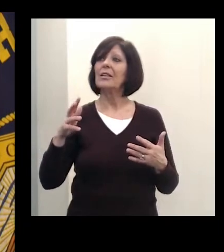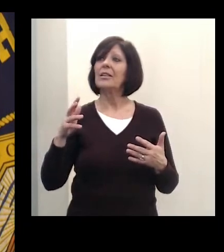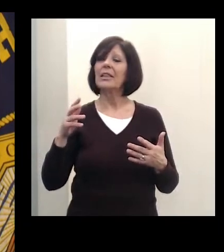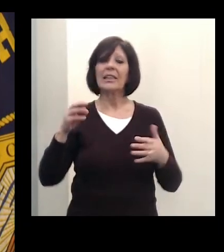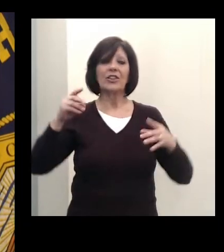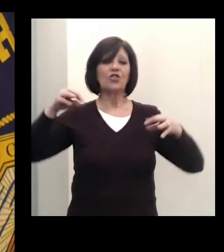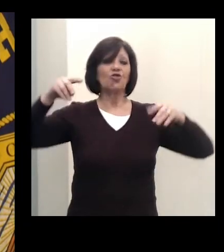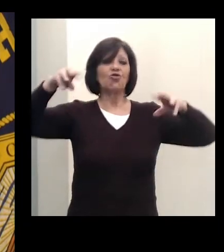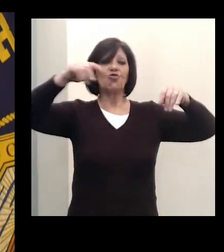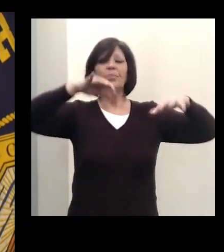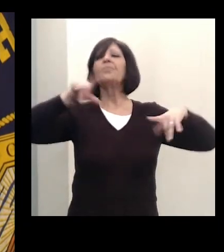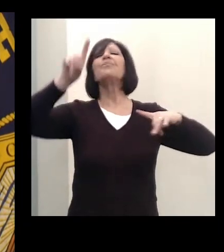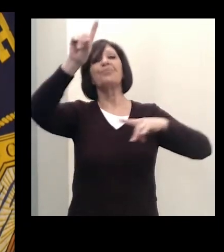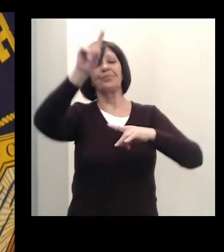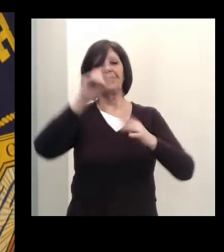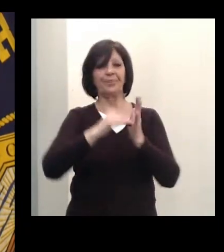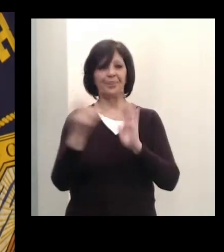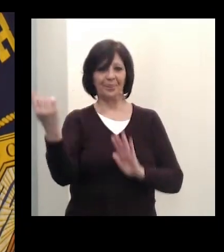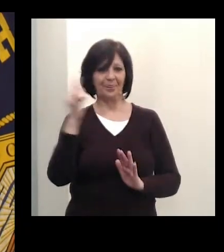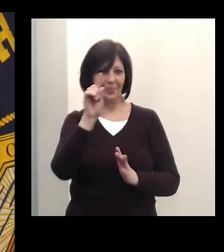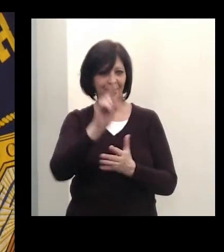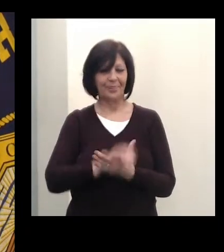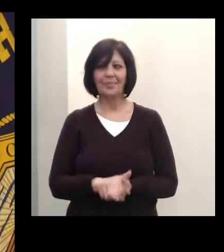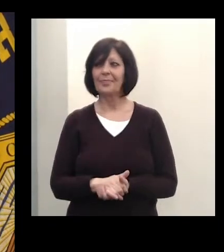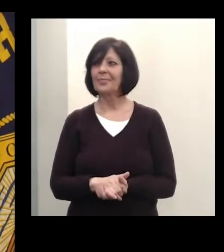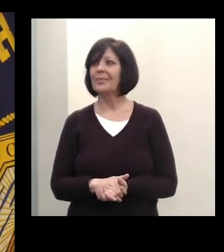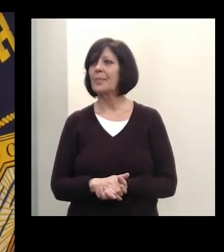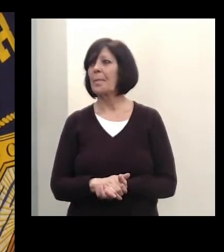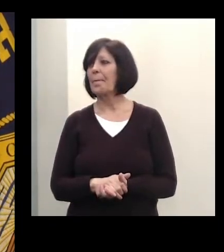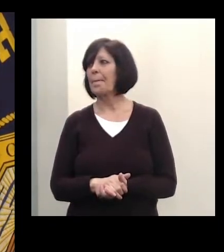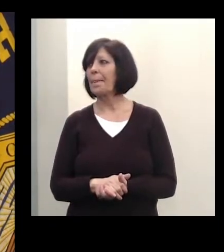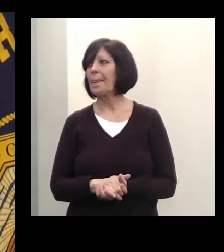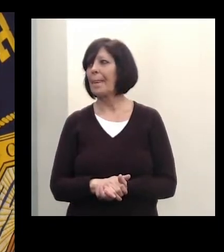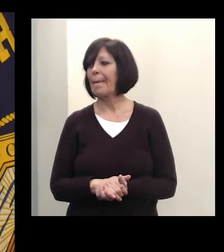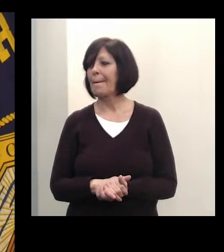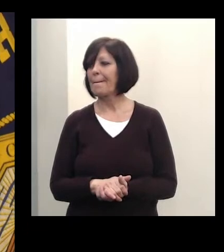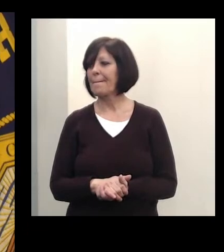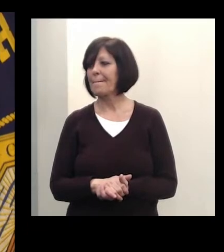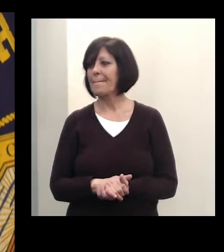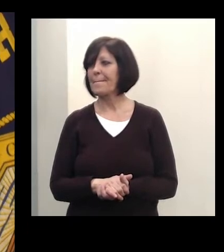Here, why don't you turn it over to the doctor.